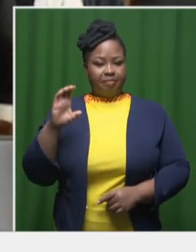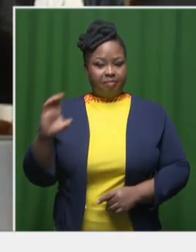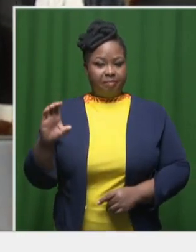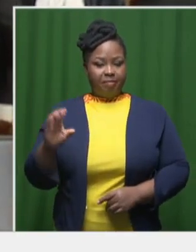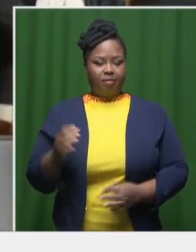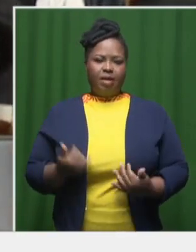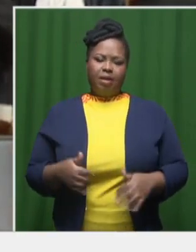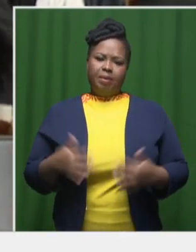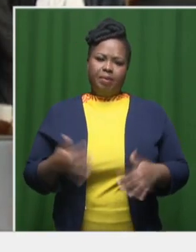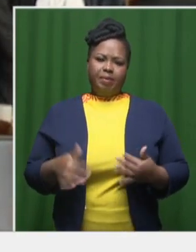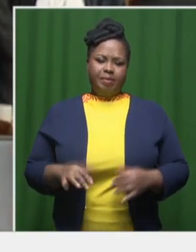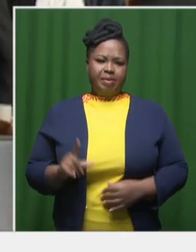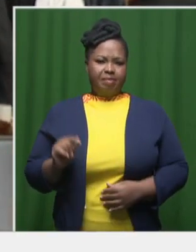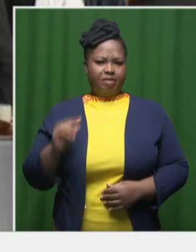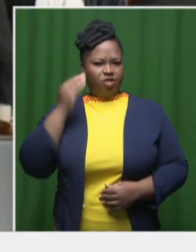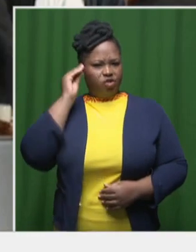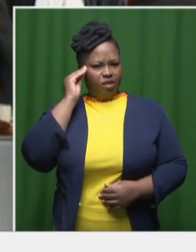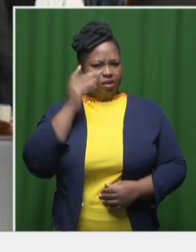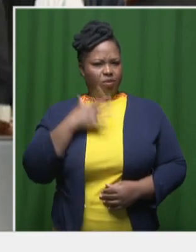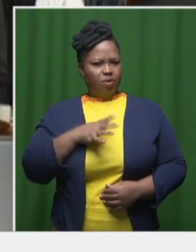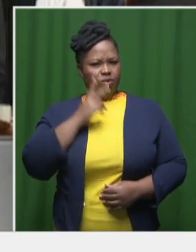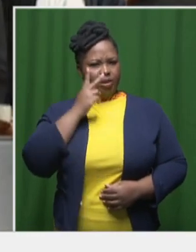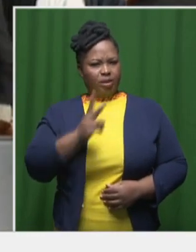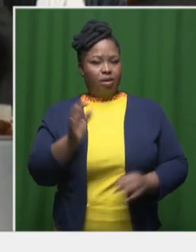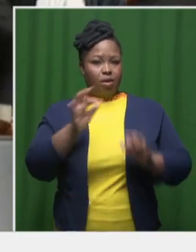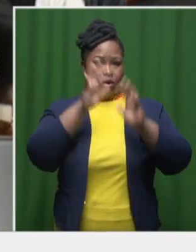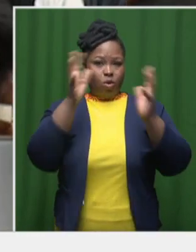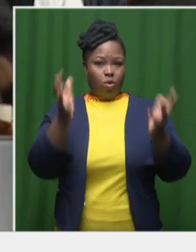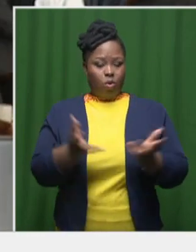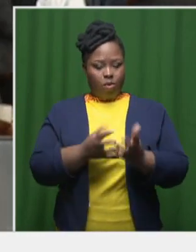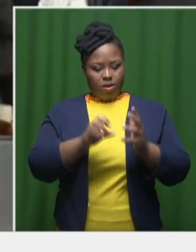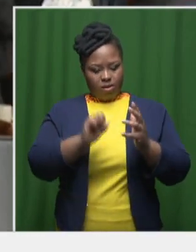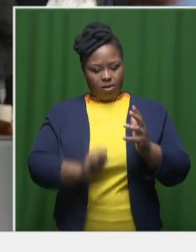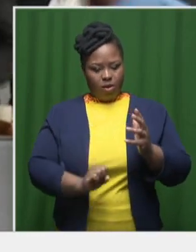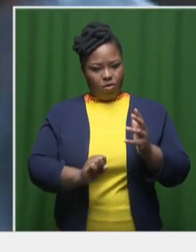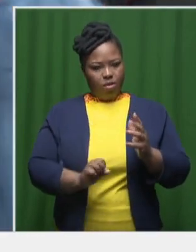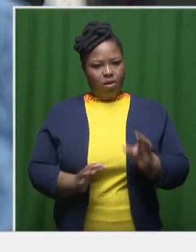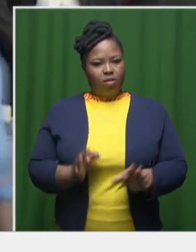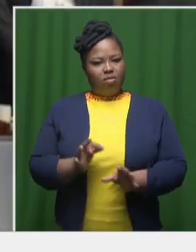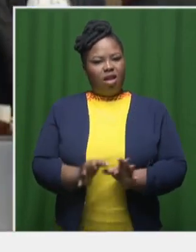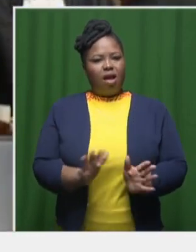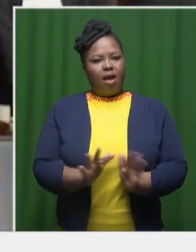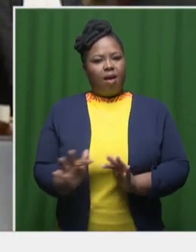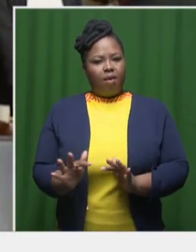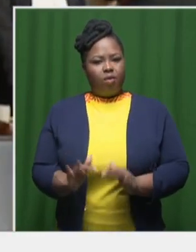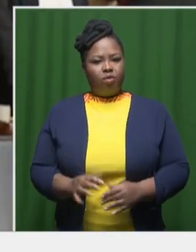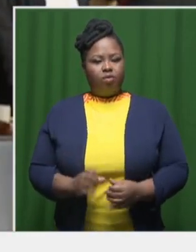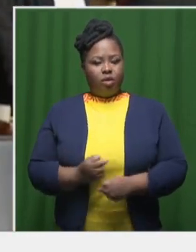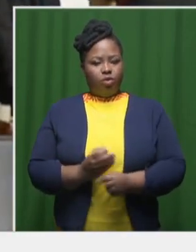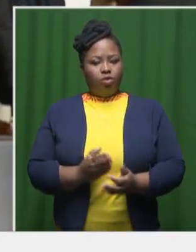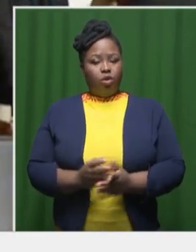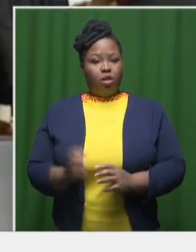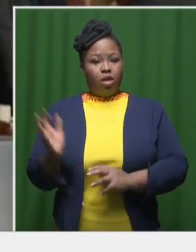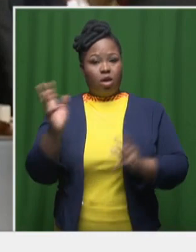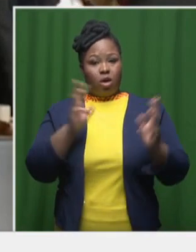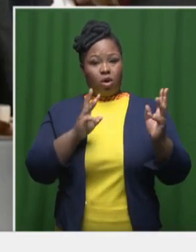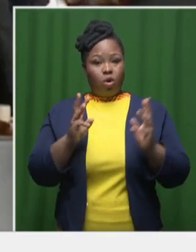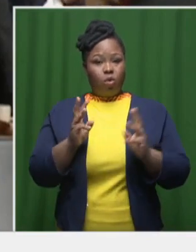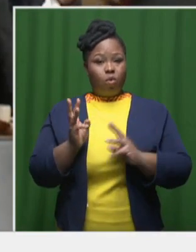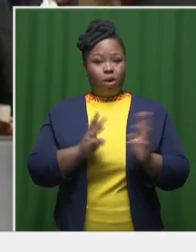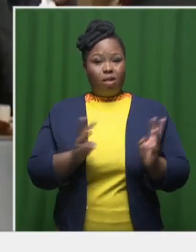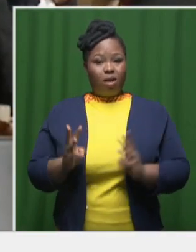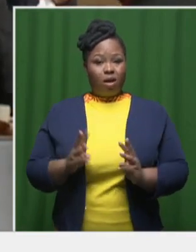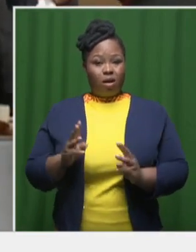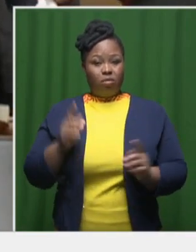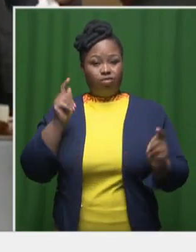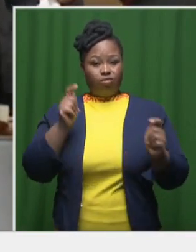know it's going to be very interesting to also see how the Global South contributes to fighting global warming. As you can see, sea,